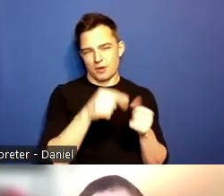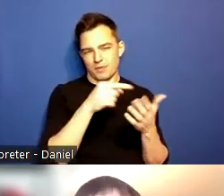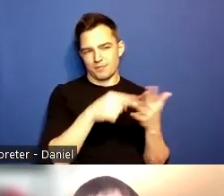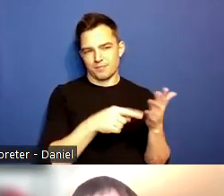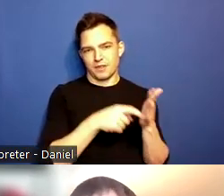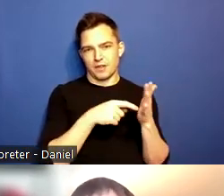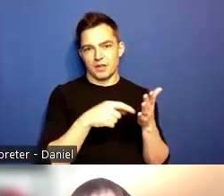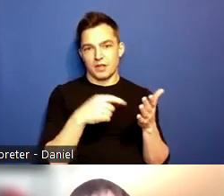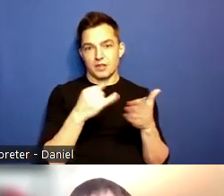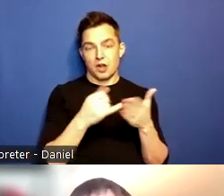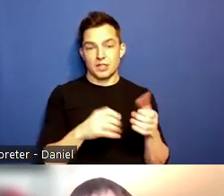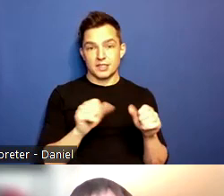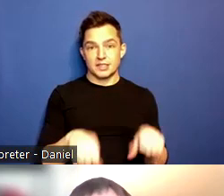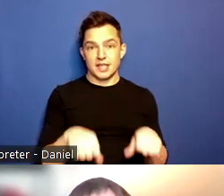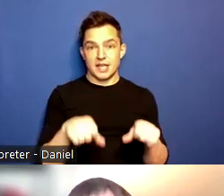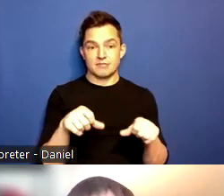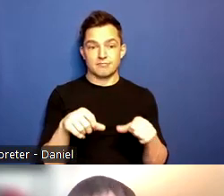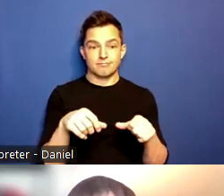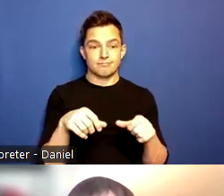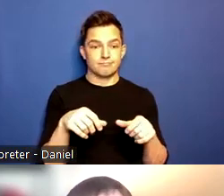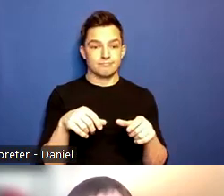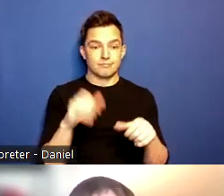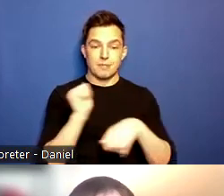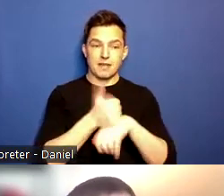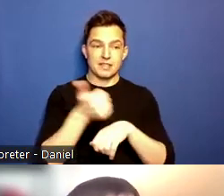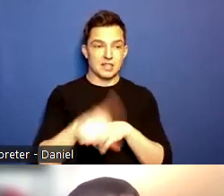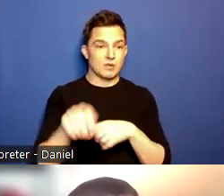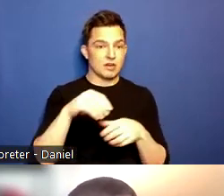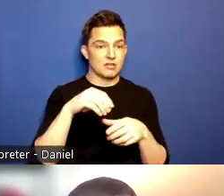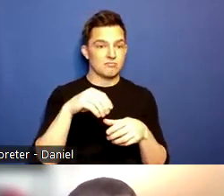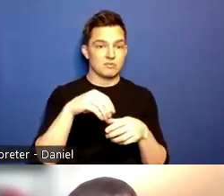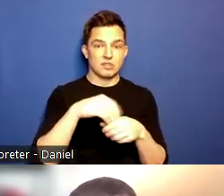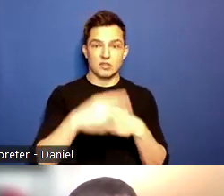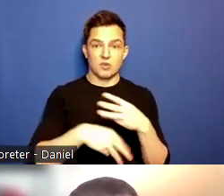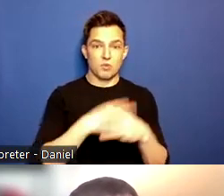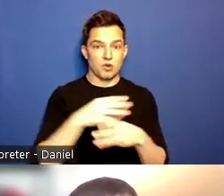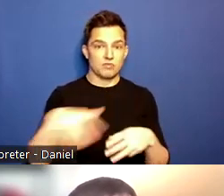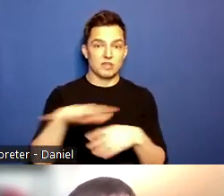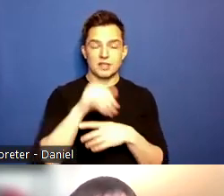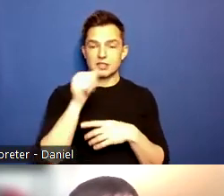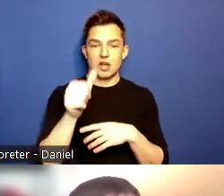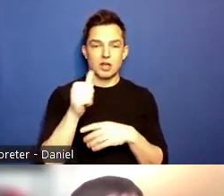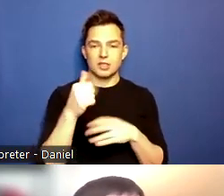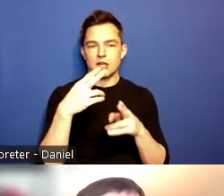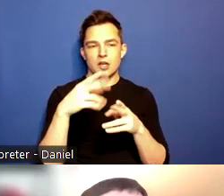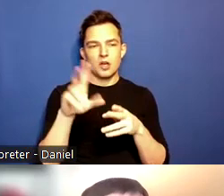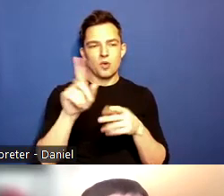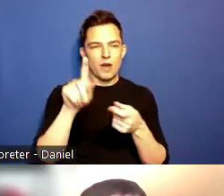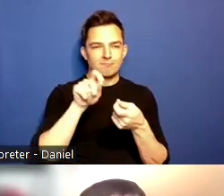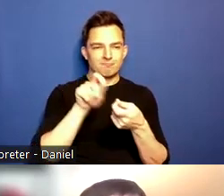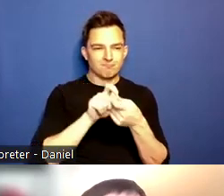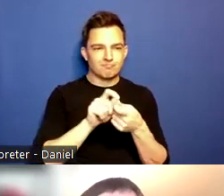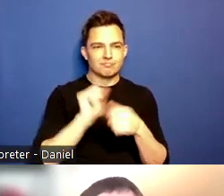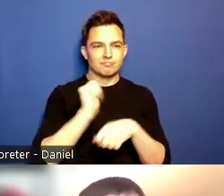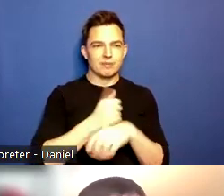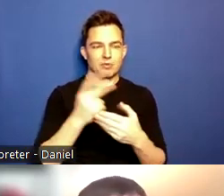be based anywhere across the US or around the world. This is not a roster-based program. The only